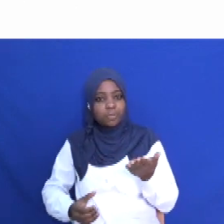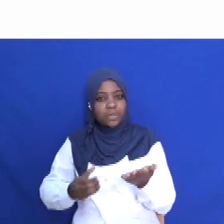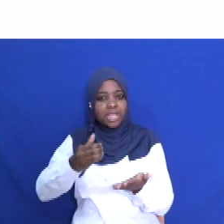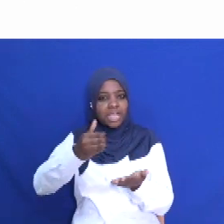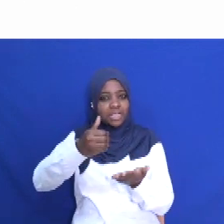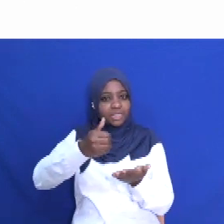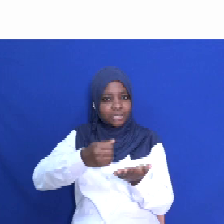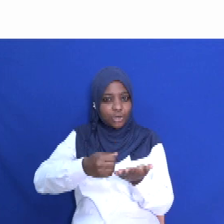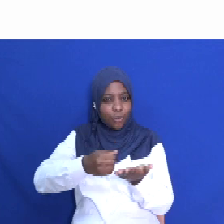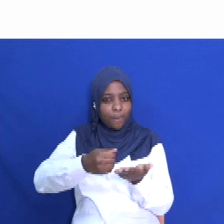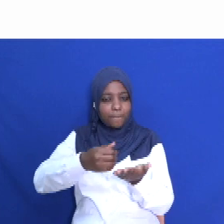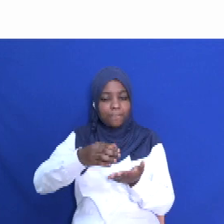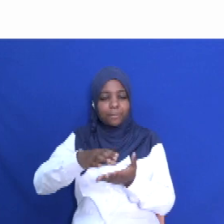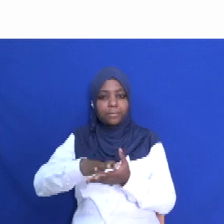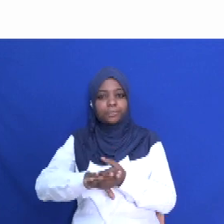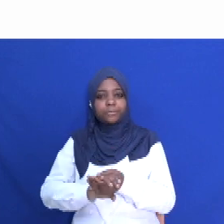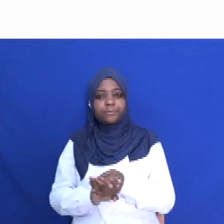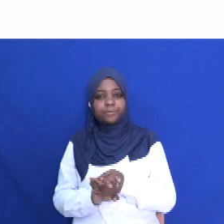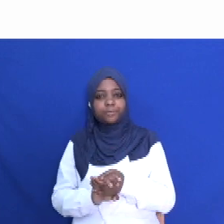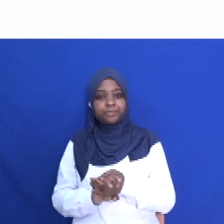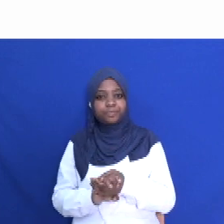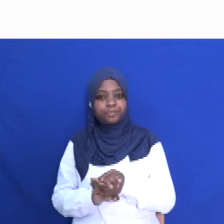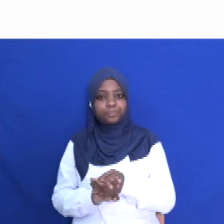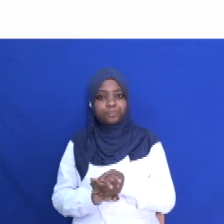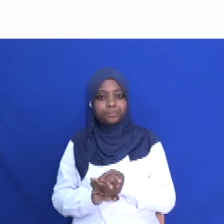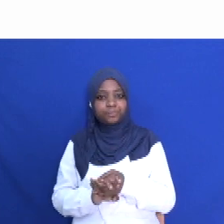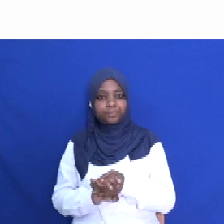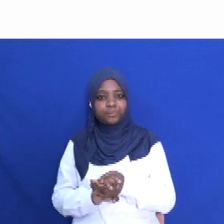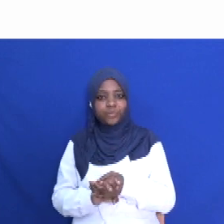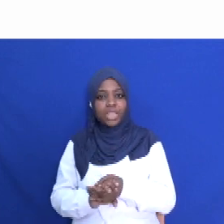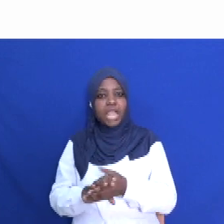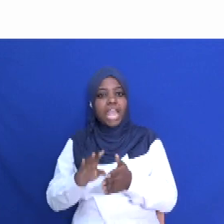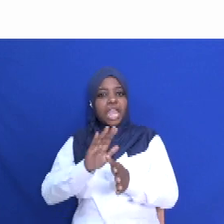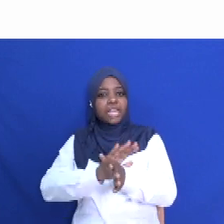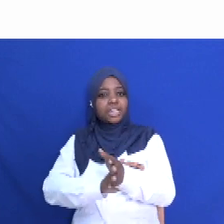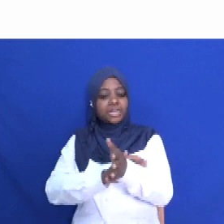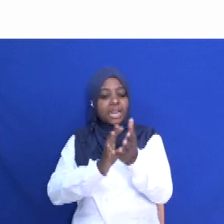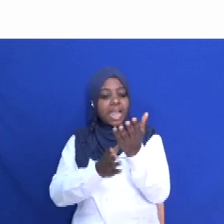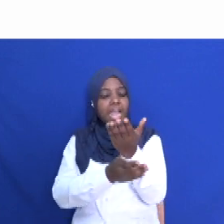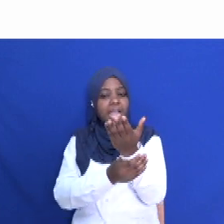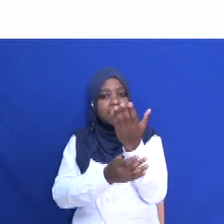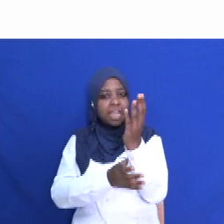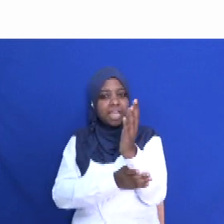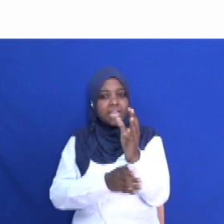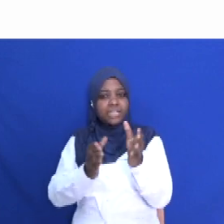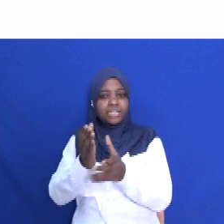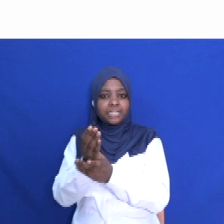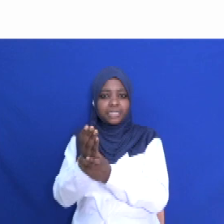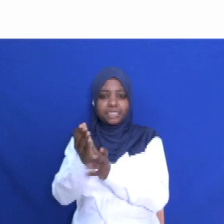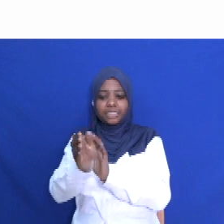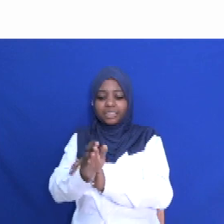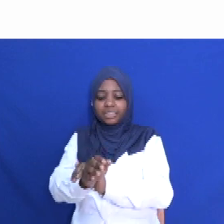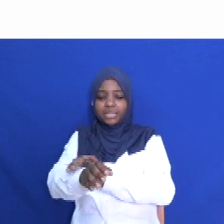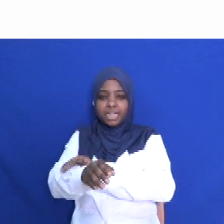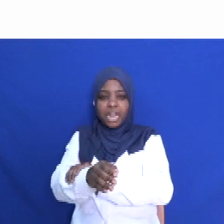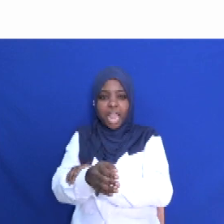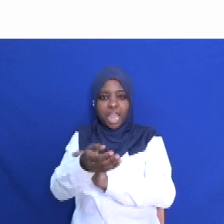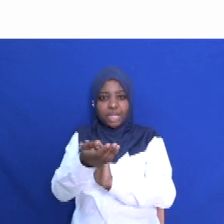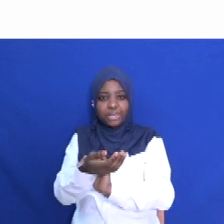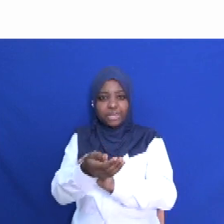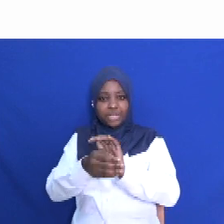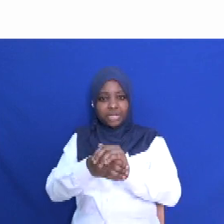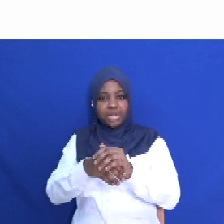Then dry, dry, dry. Dry, dry, dry. Coronavirus